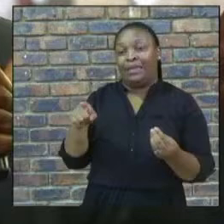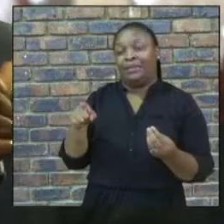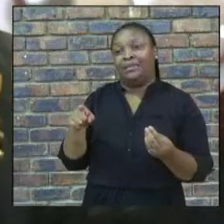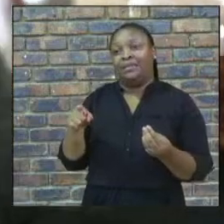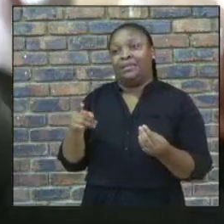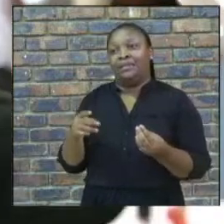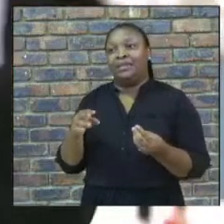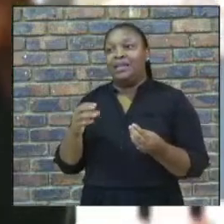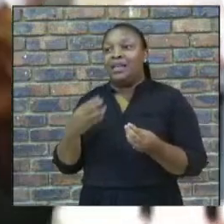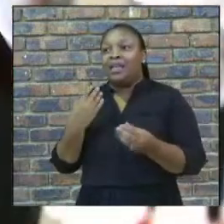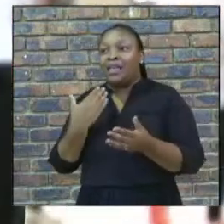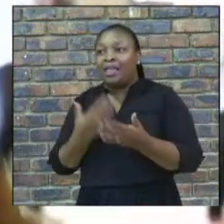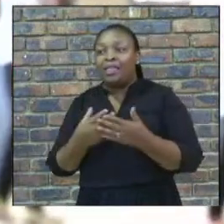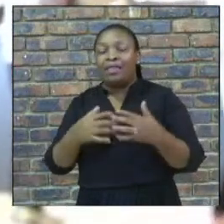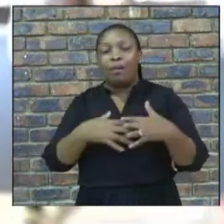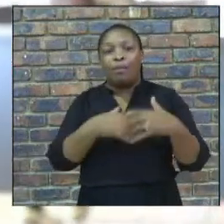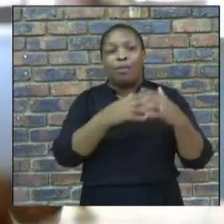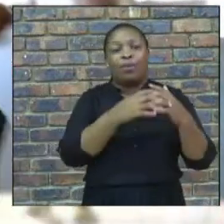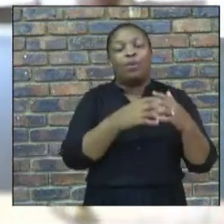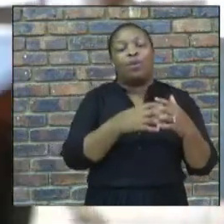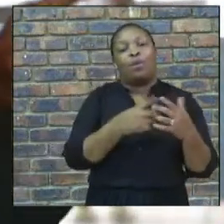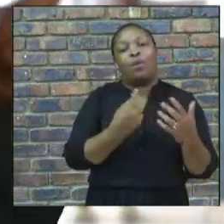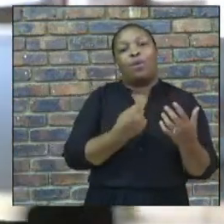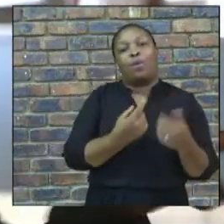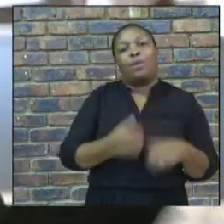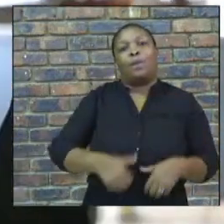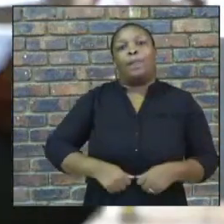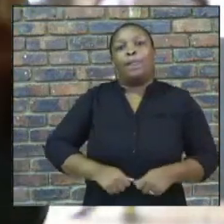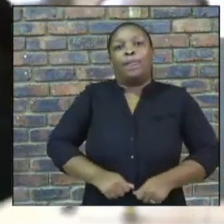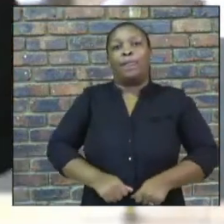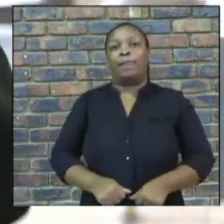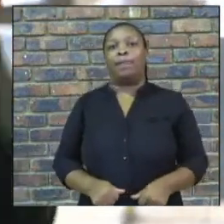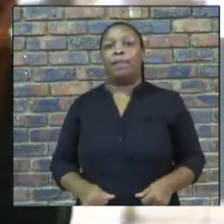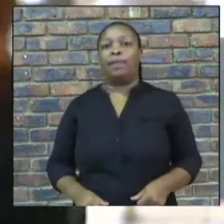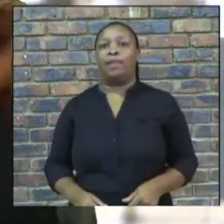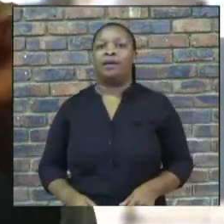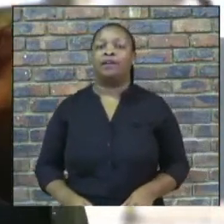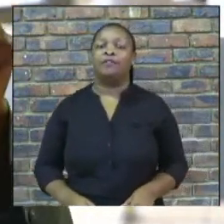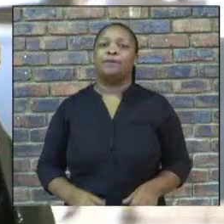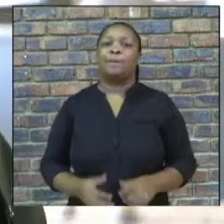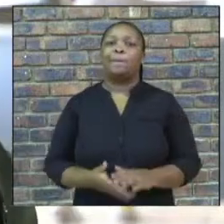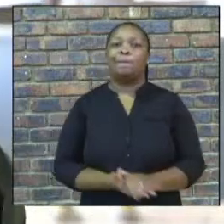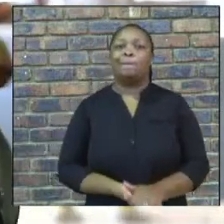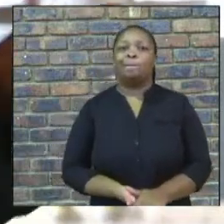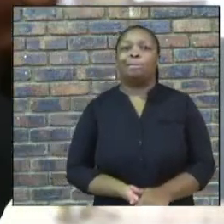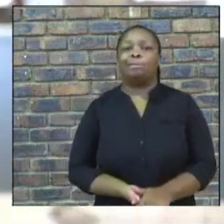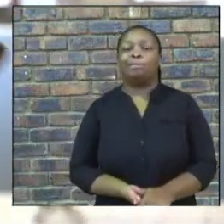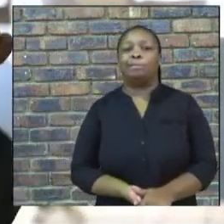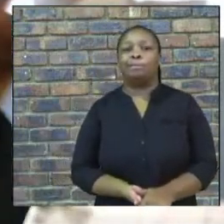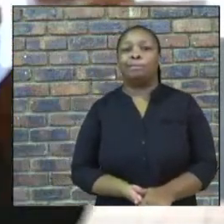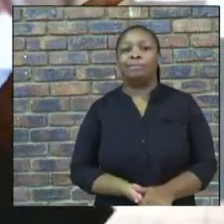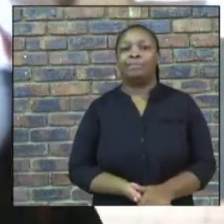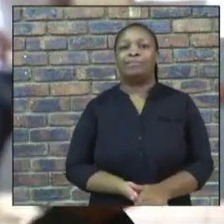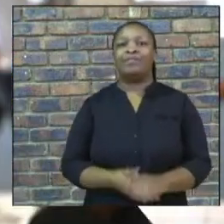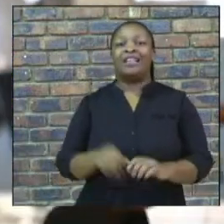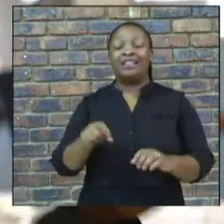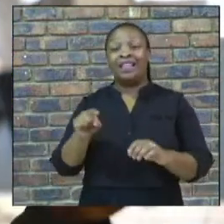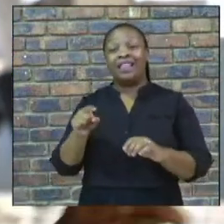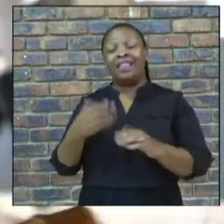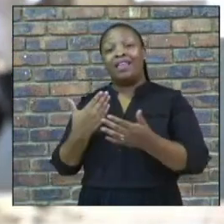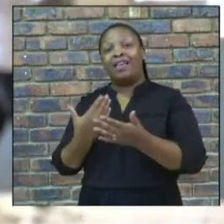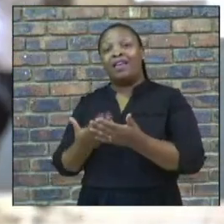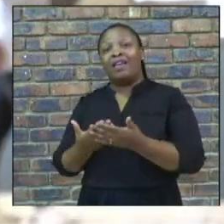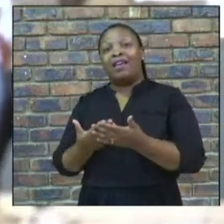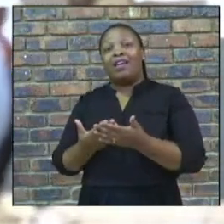njani nisiboniseni ukuthi nathi na esibereke emakhosini bazosho bavikela njani